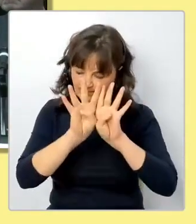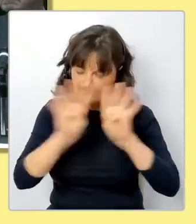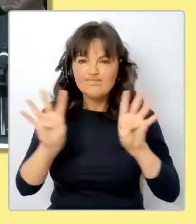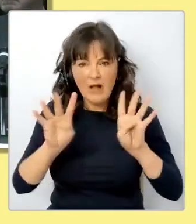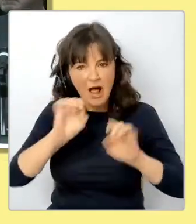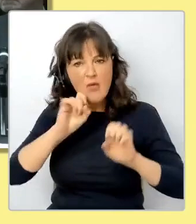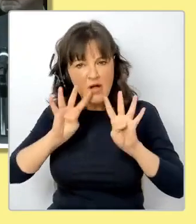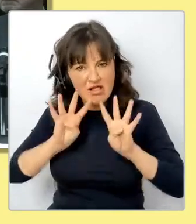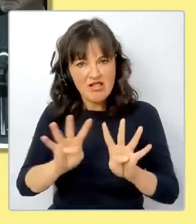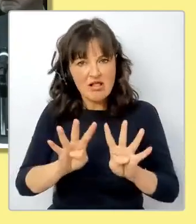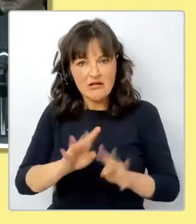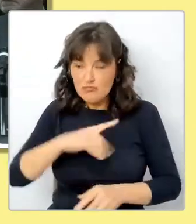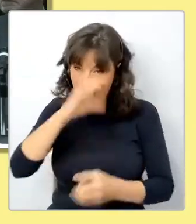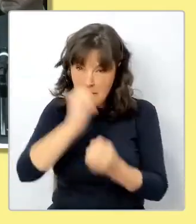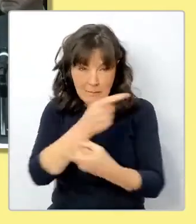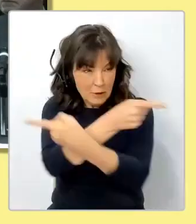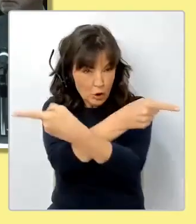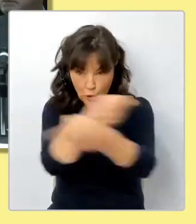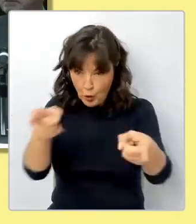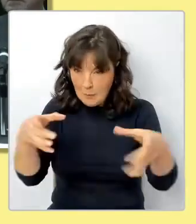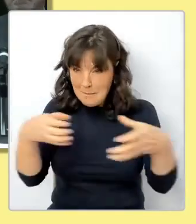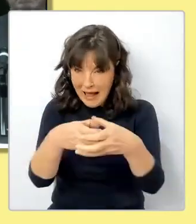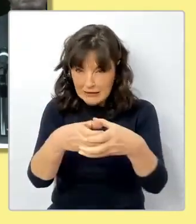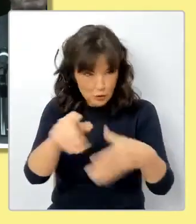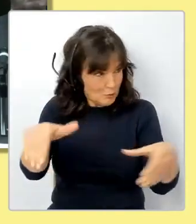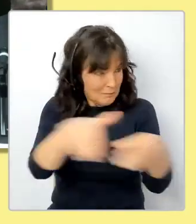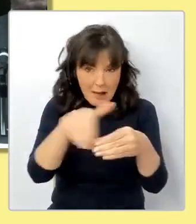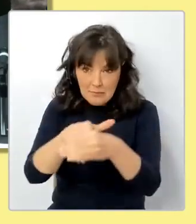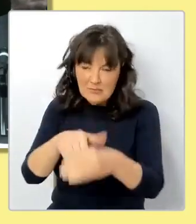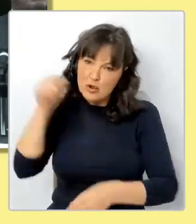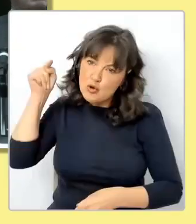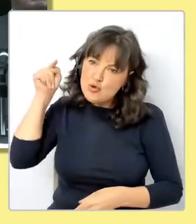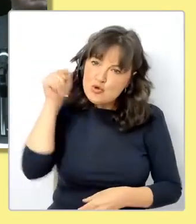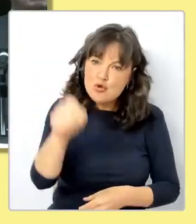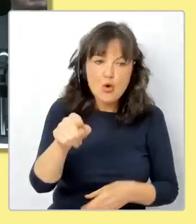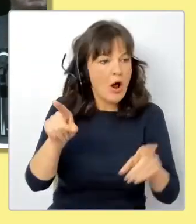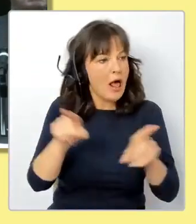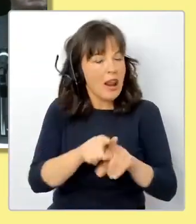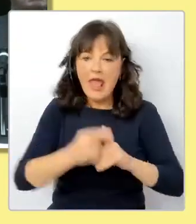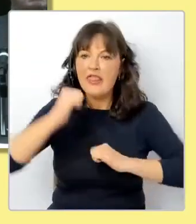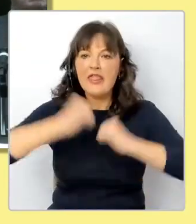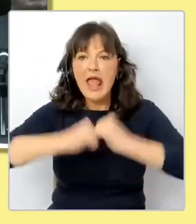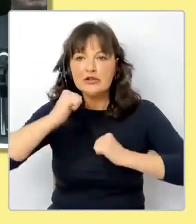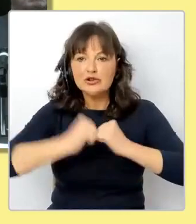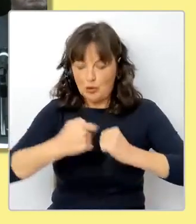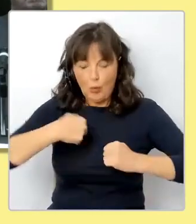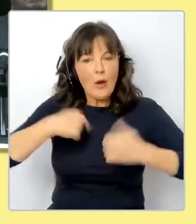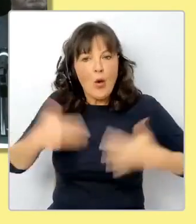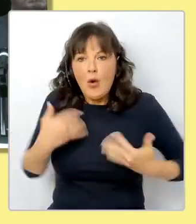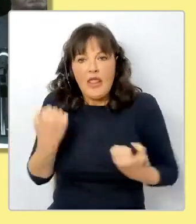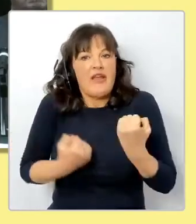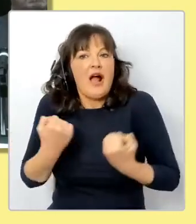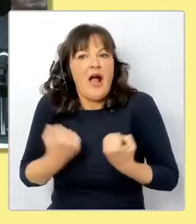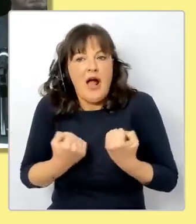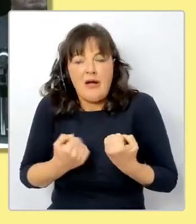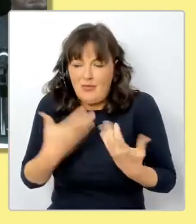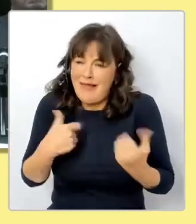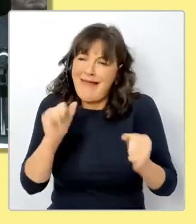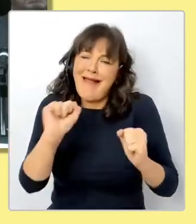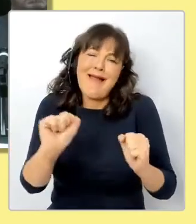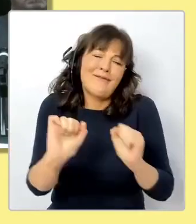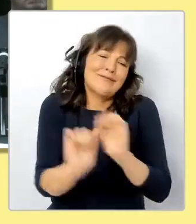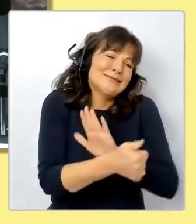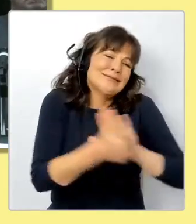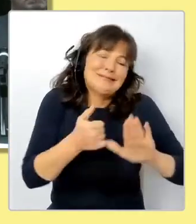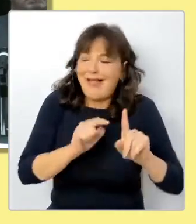the engine room. You will drive forward independence. And we have great talent right across the entire party, whether it's in Westminster,